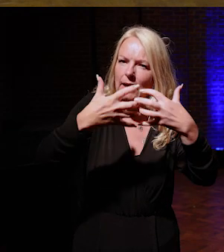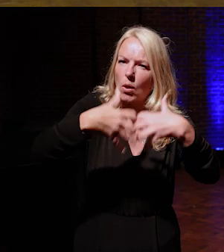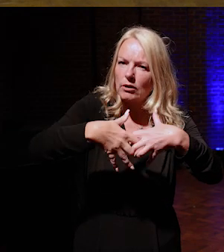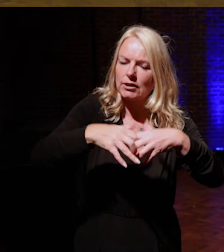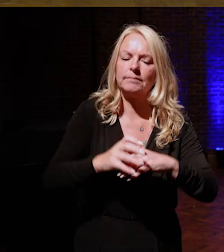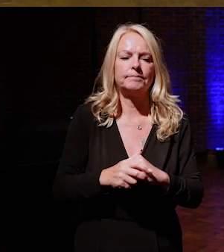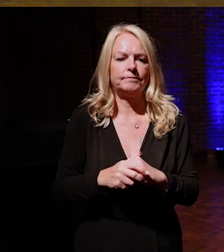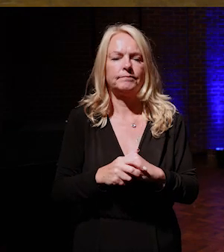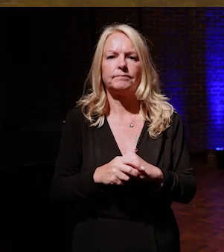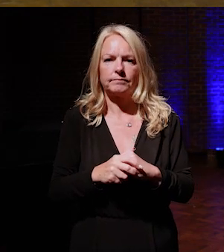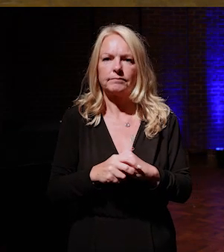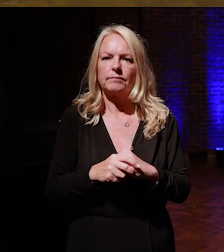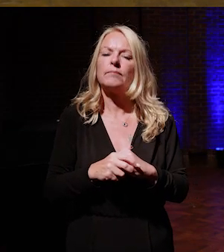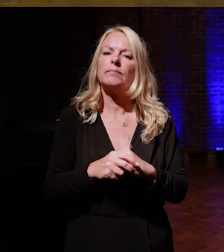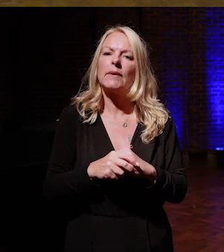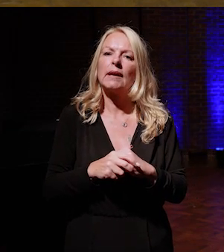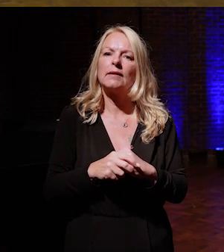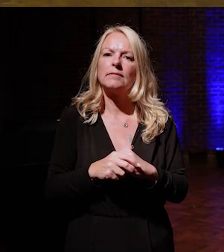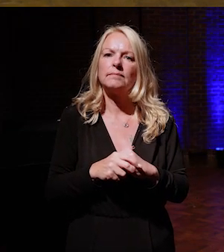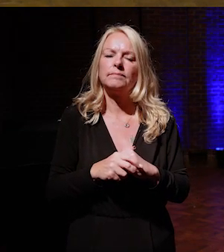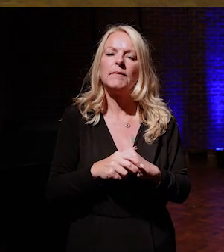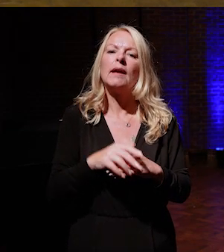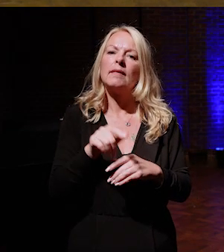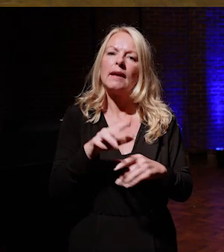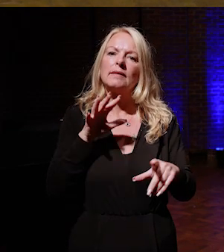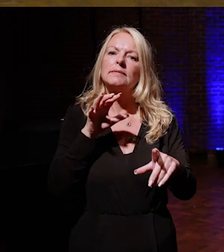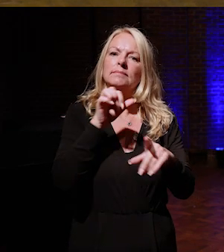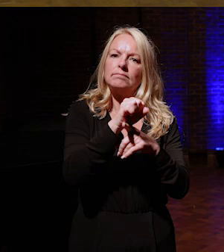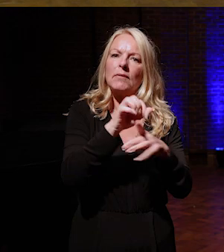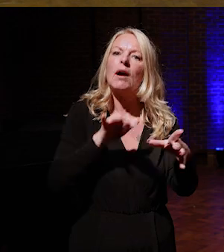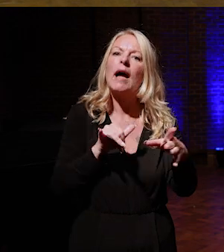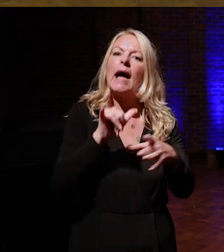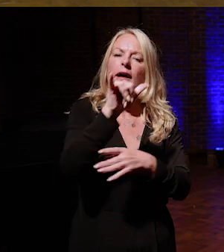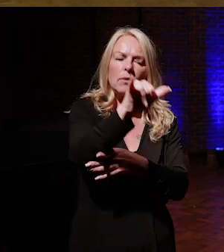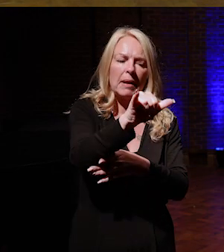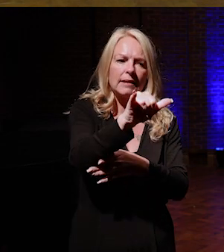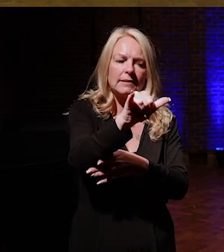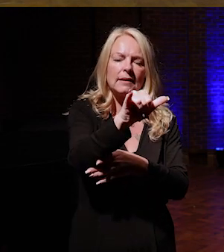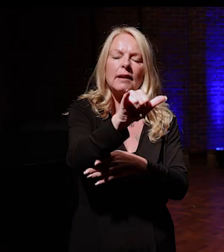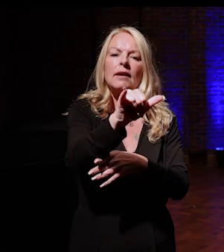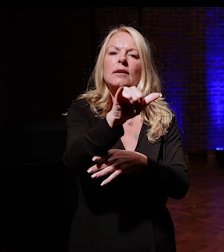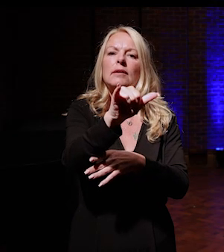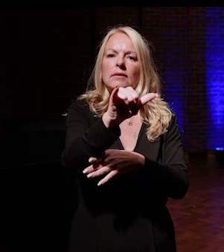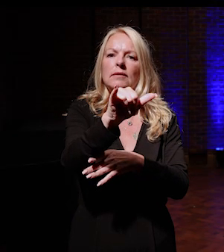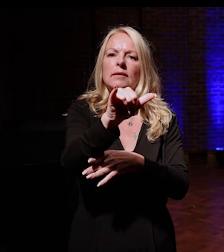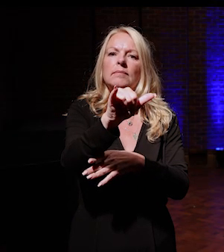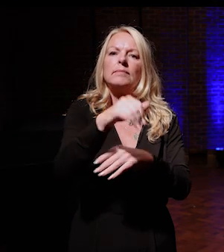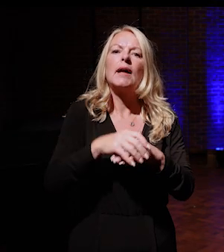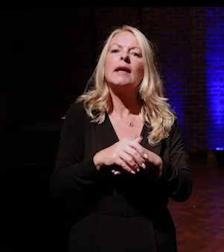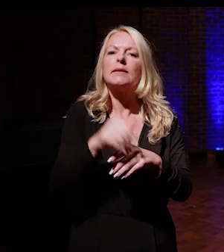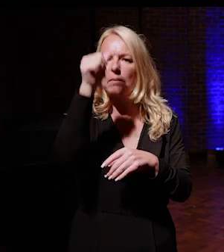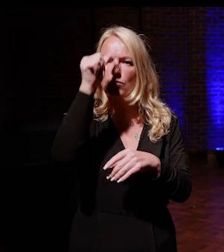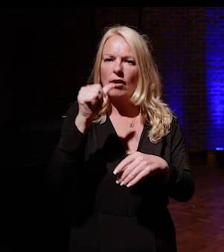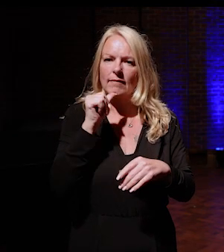This laser scanning is captured from airplanes and it captures a 3D point cloud